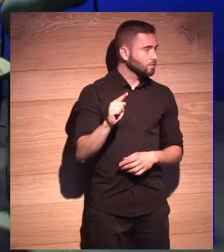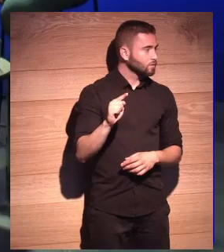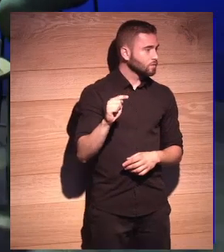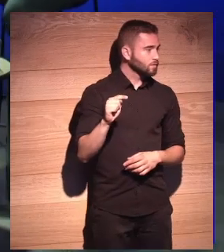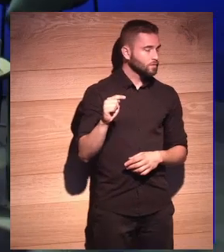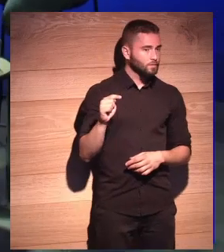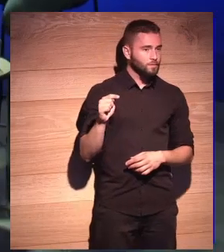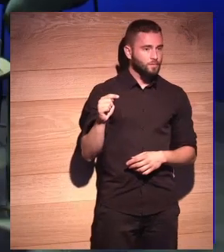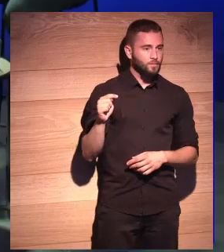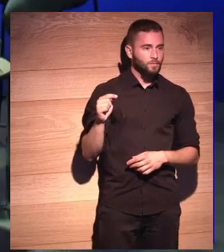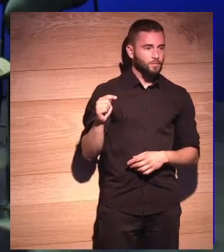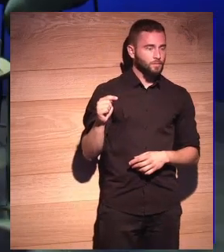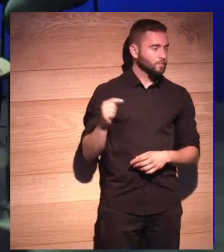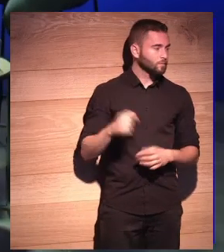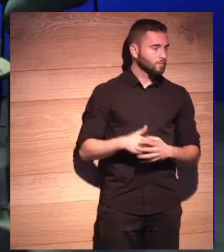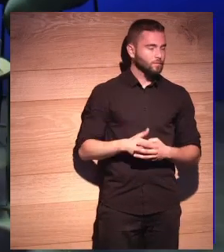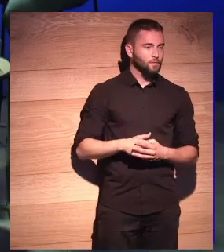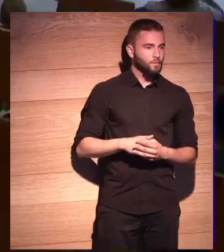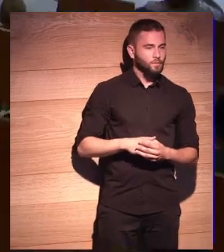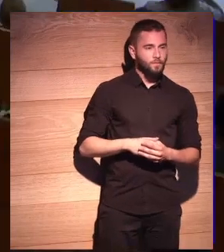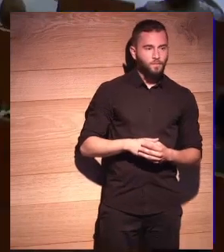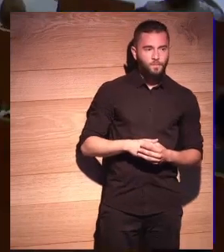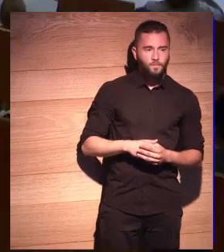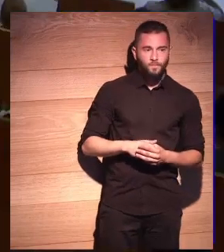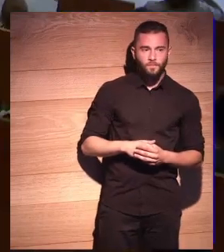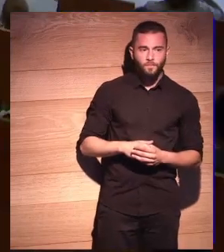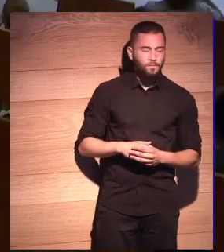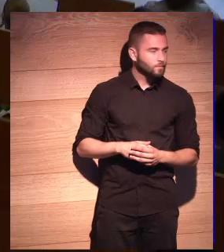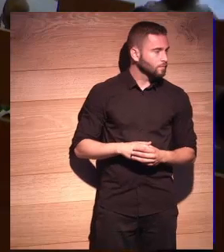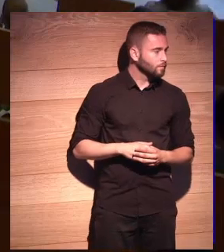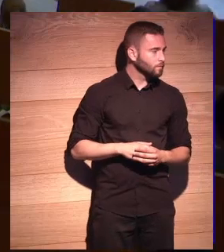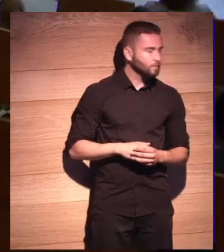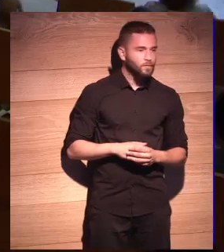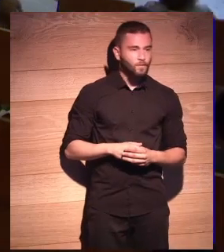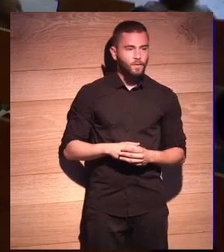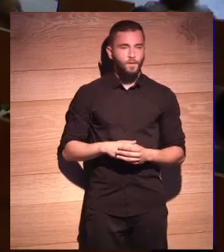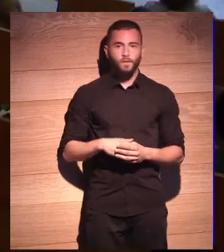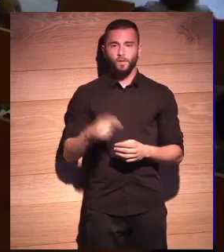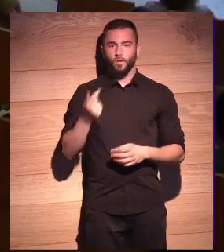have you. Yeah, it's intolerable that they can have it.